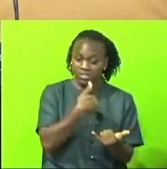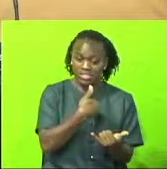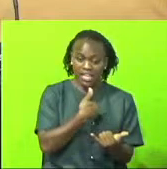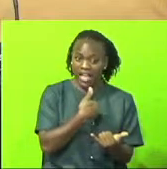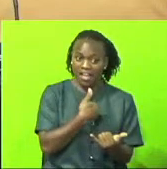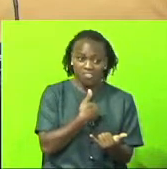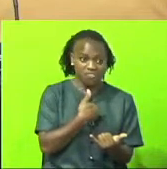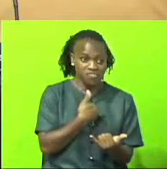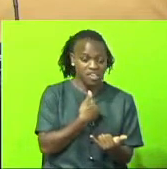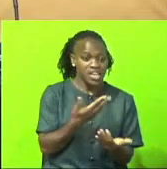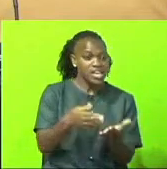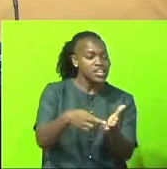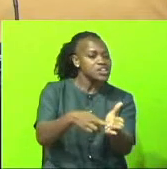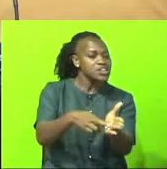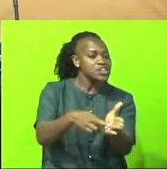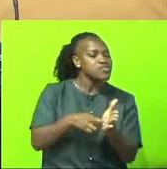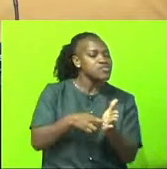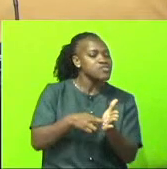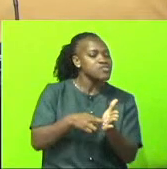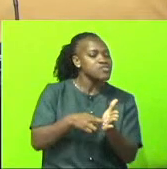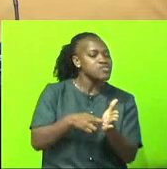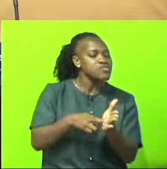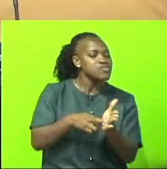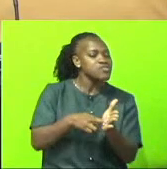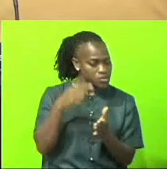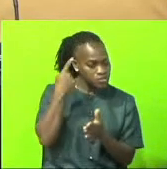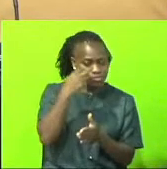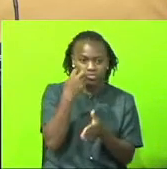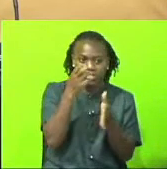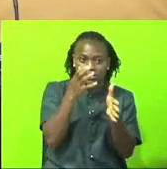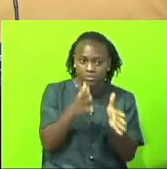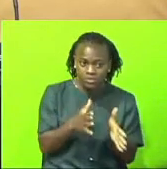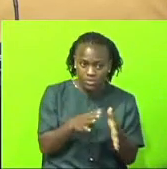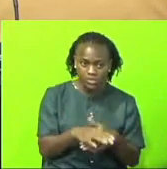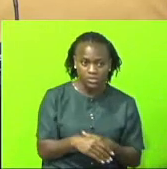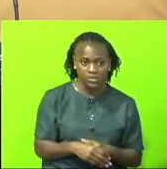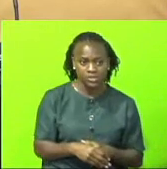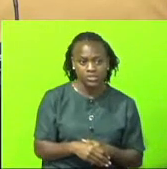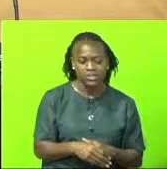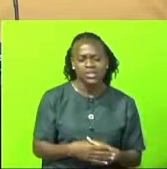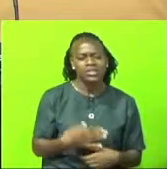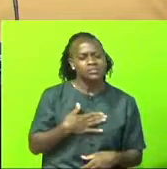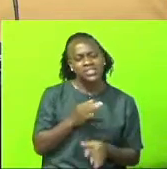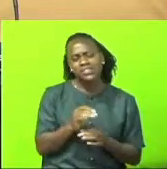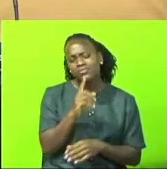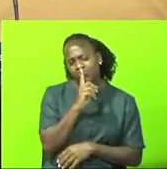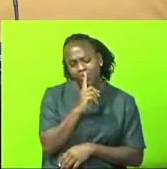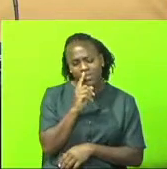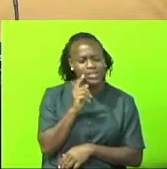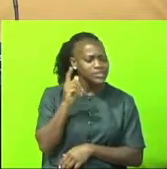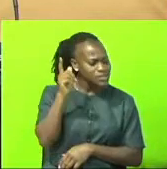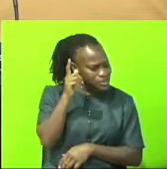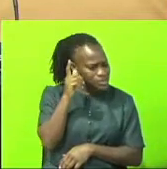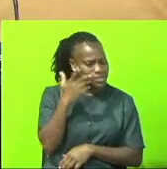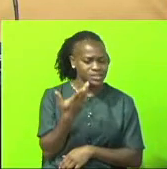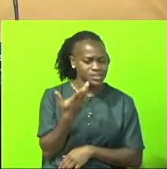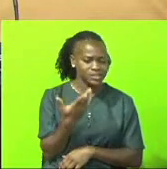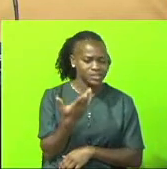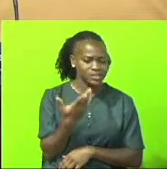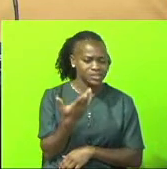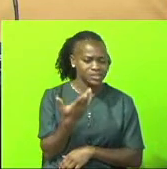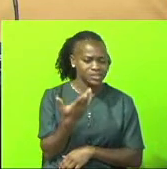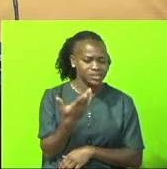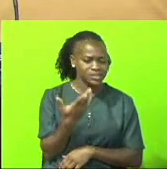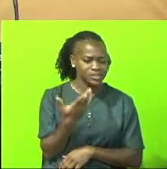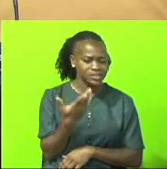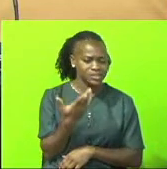before this House. No political party. If you keep quiet to listen, we listen to him in silence.